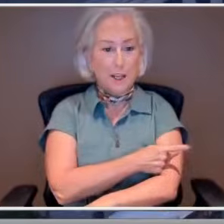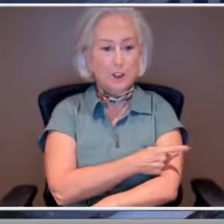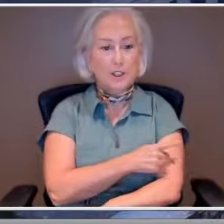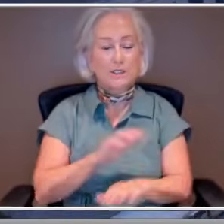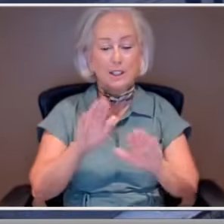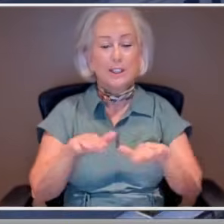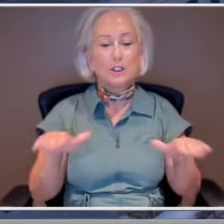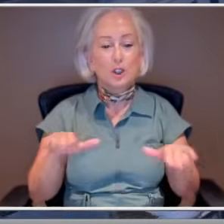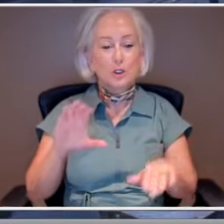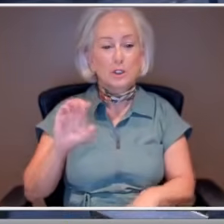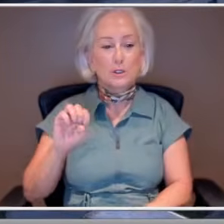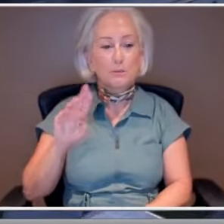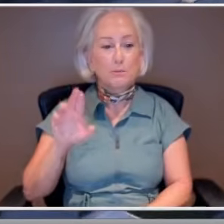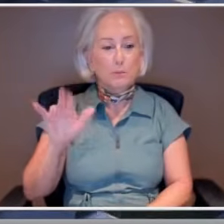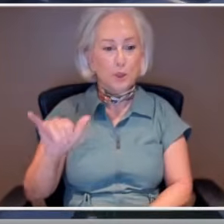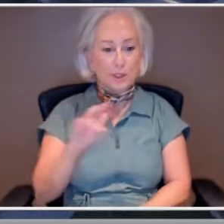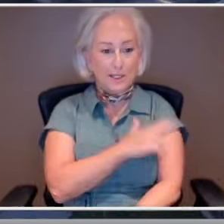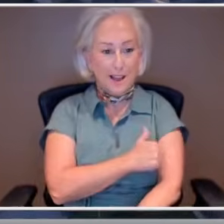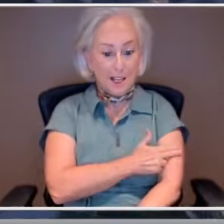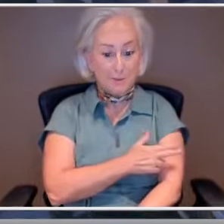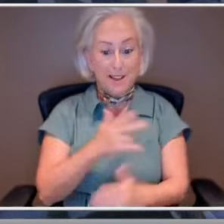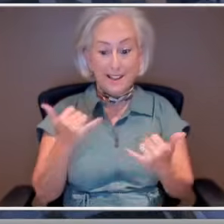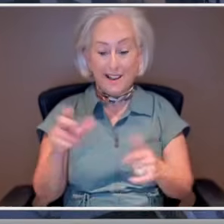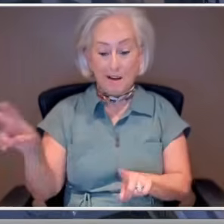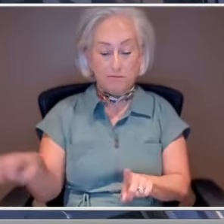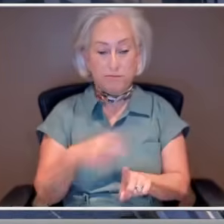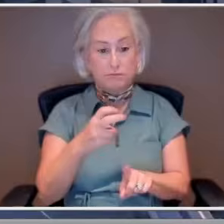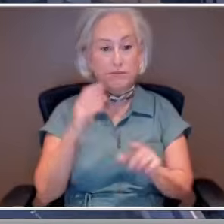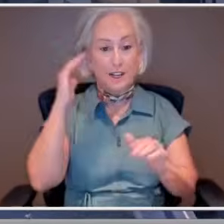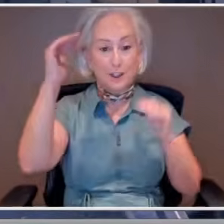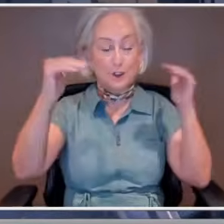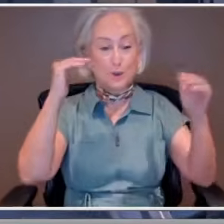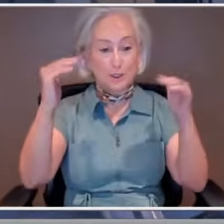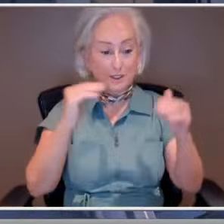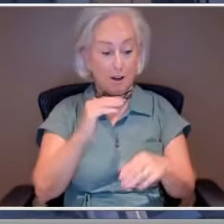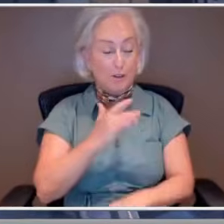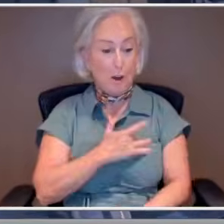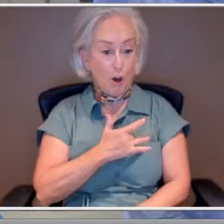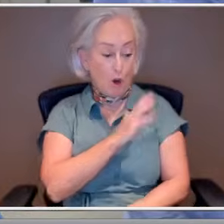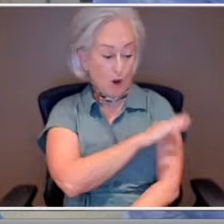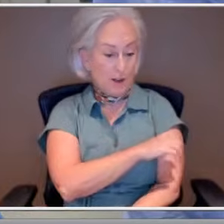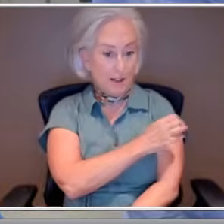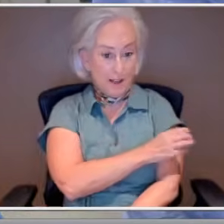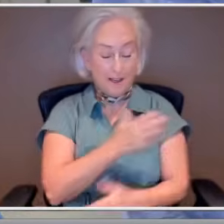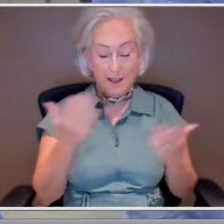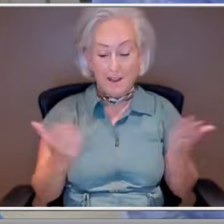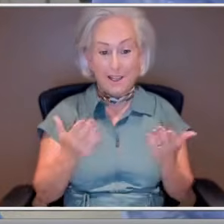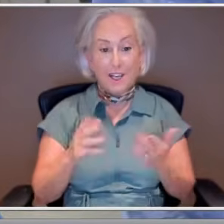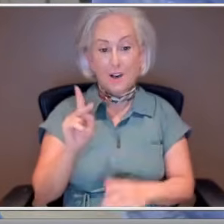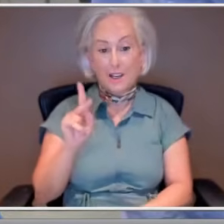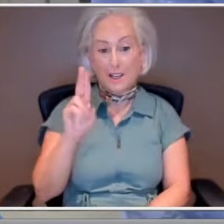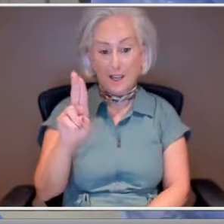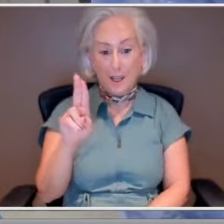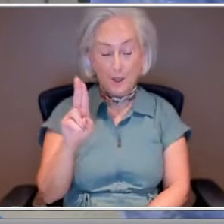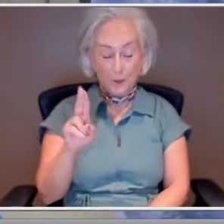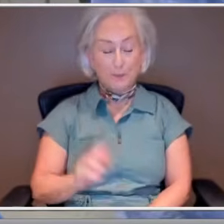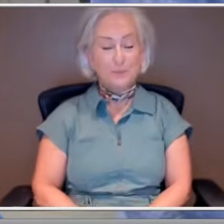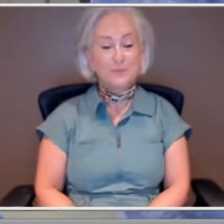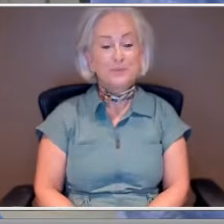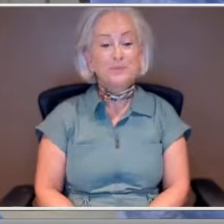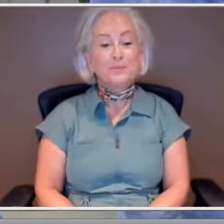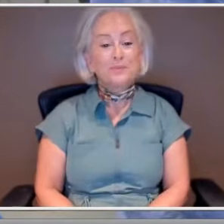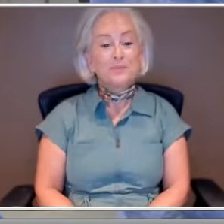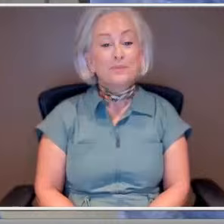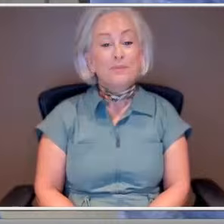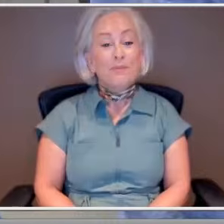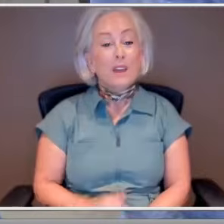care of the Adult Congenital Heart Disease Clinic at the University of Kansas Health System. The procedure today